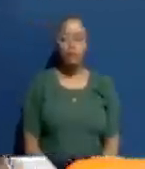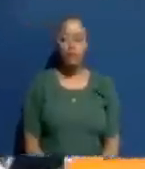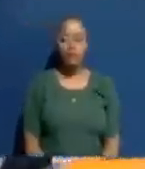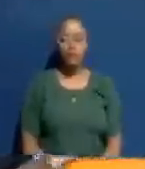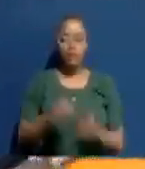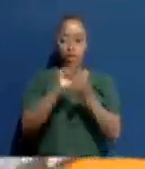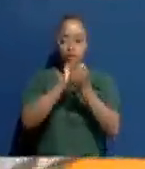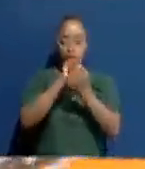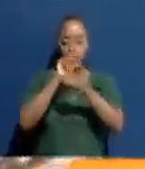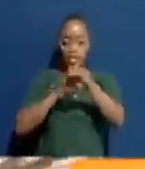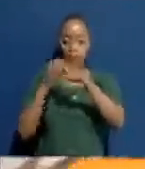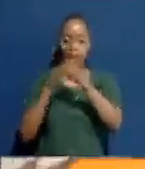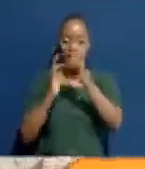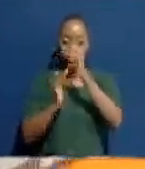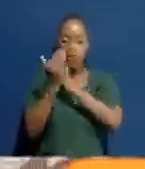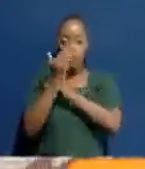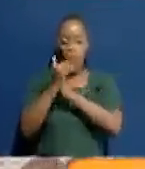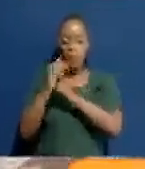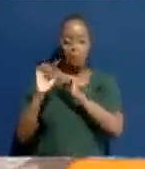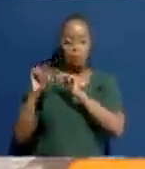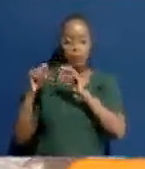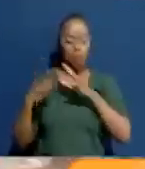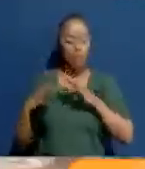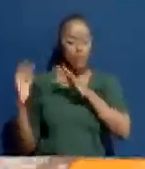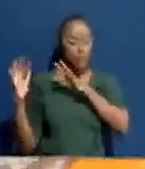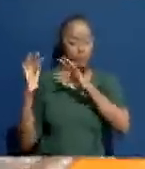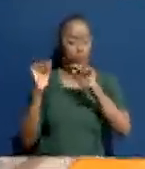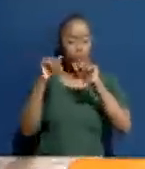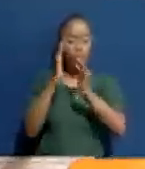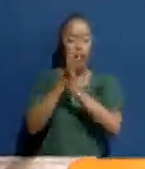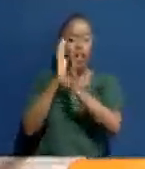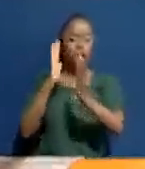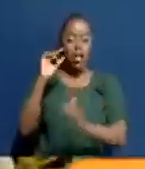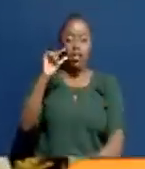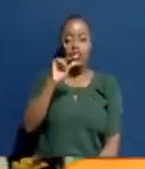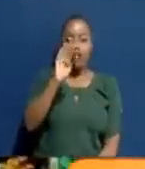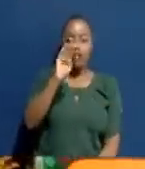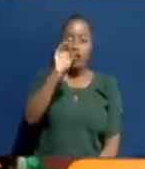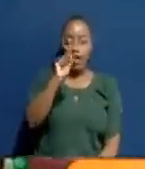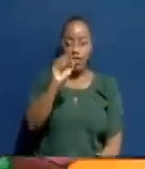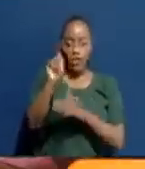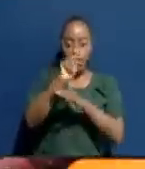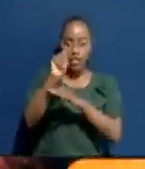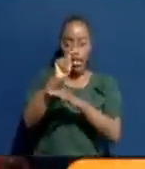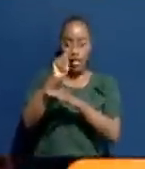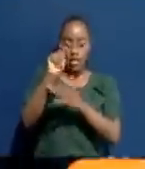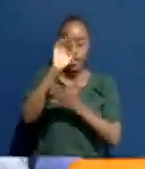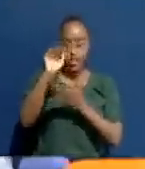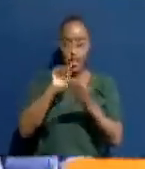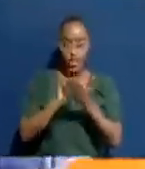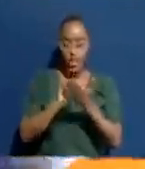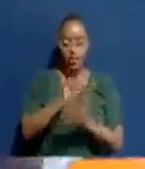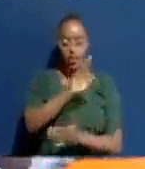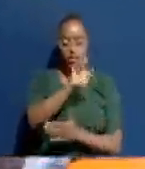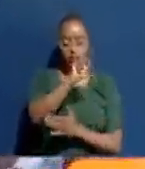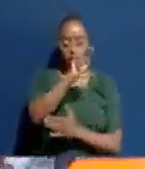Friday, 8 a.m. and thousands of job seekers line up inside the G4S Training Academy in Embakasi, Nairobi. From Rusinga